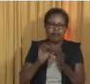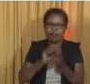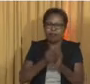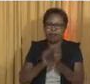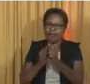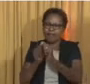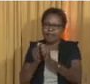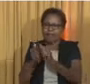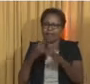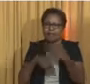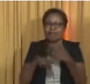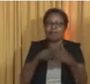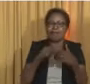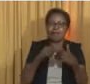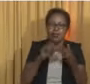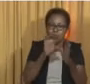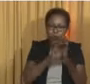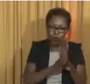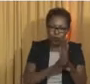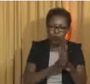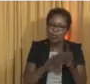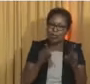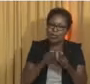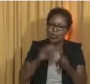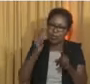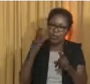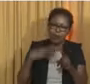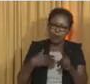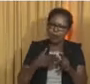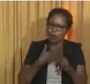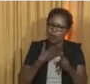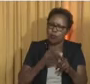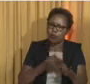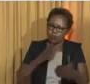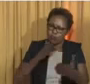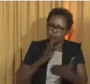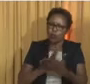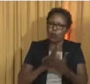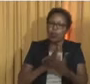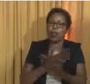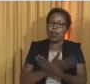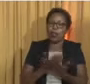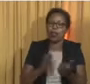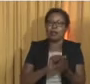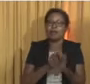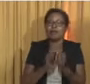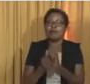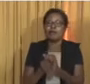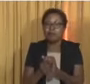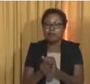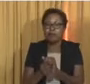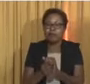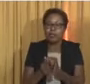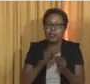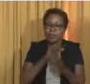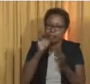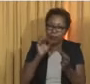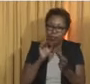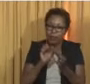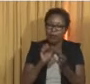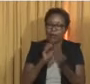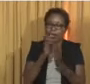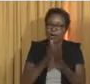pre-2010 era and sought to tame any abuse of the amendment power. In particular, Article